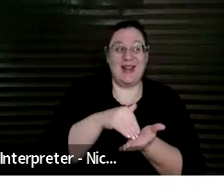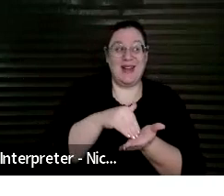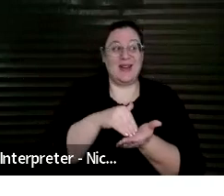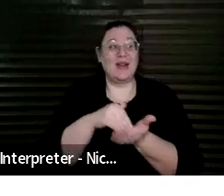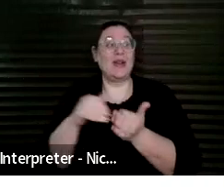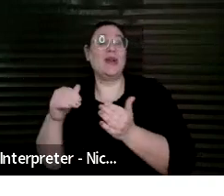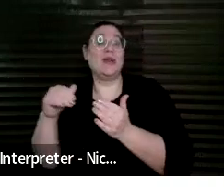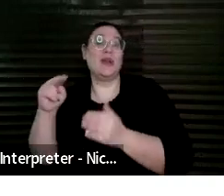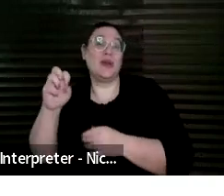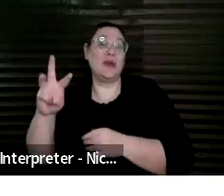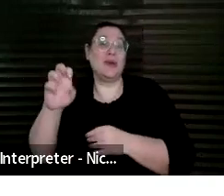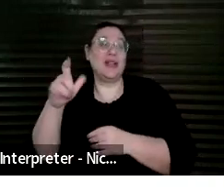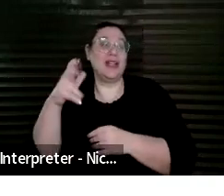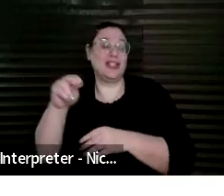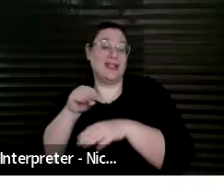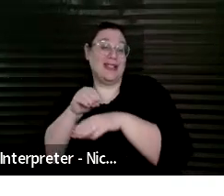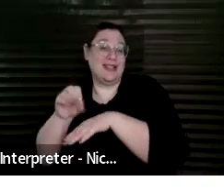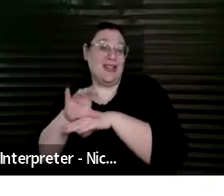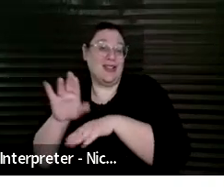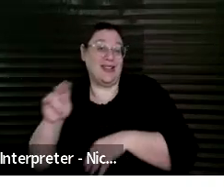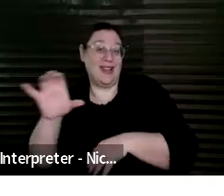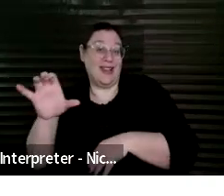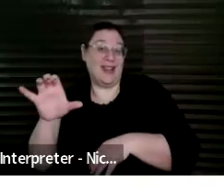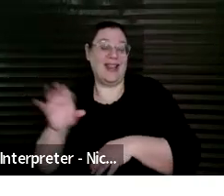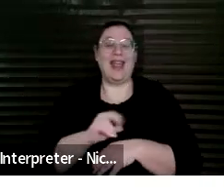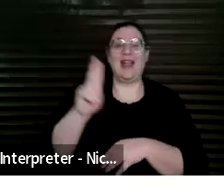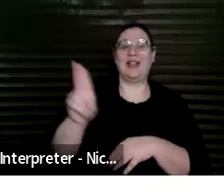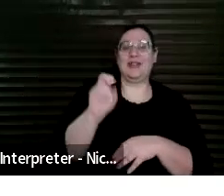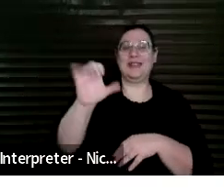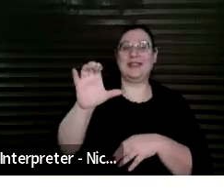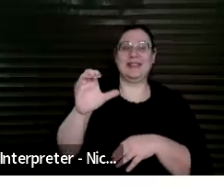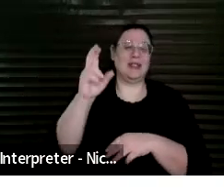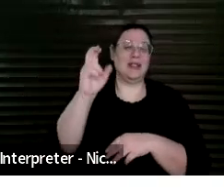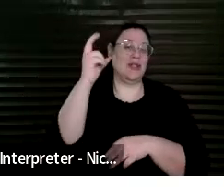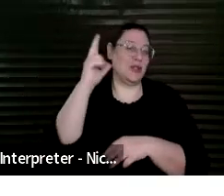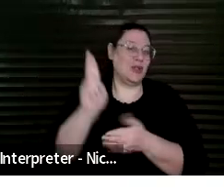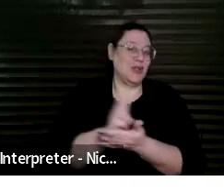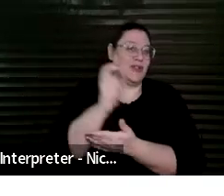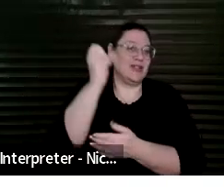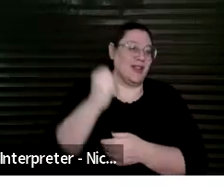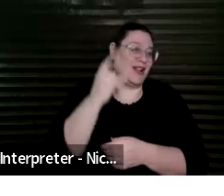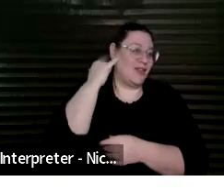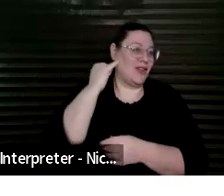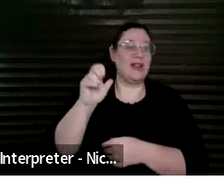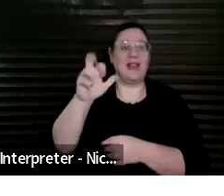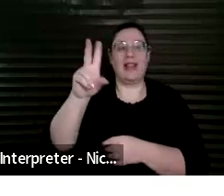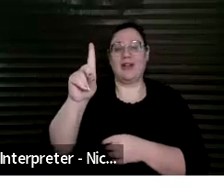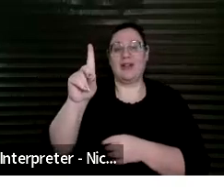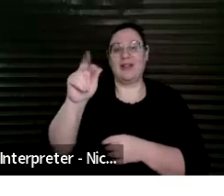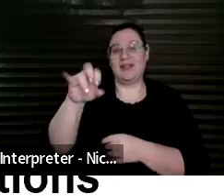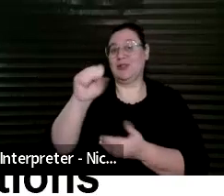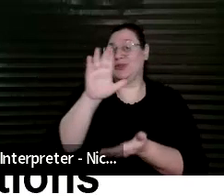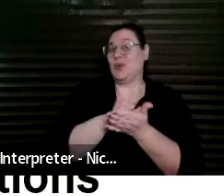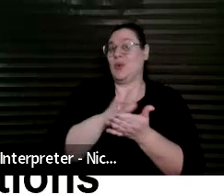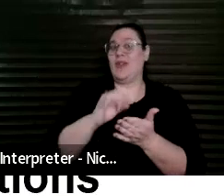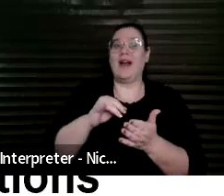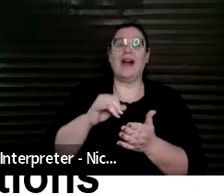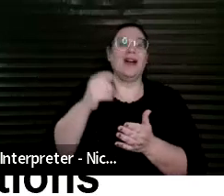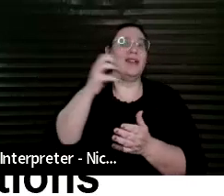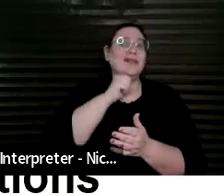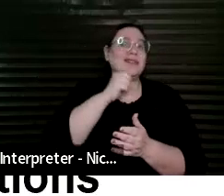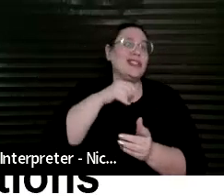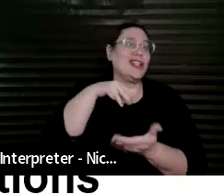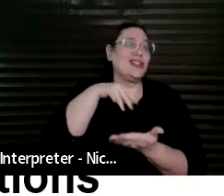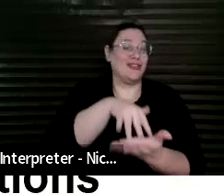Southern California Leonard Davis School of Gerontology. This slide contains a list of resources mentioned in